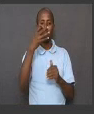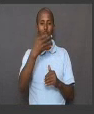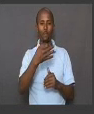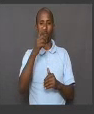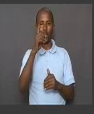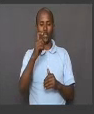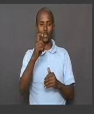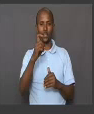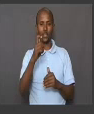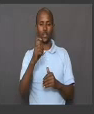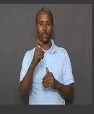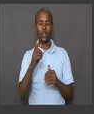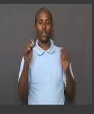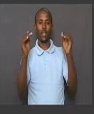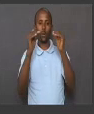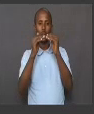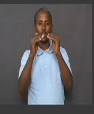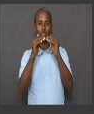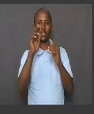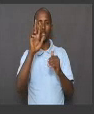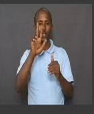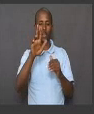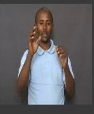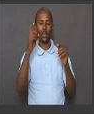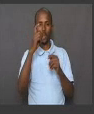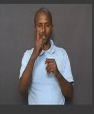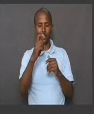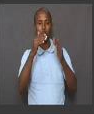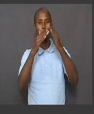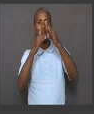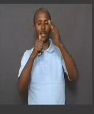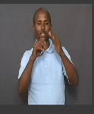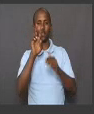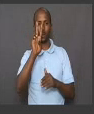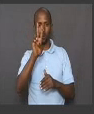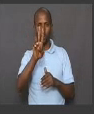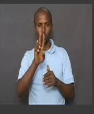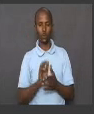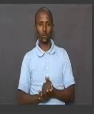of x equals 3x minus 2.